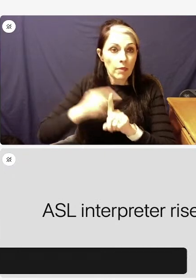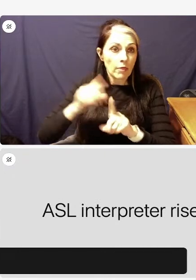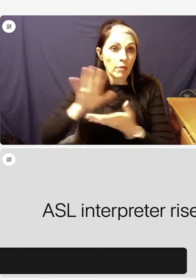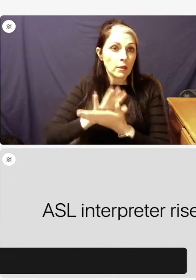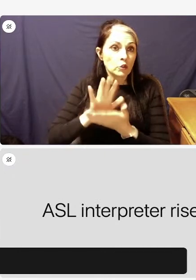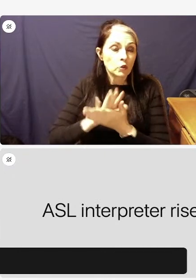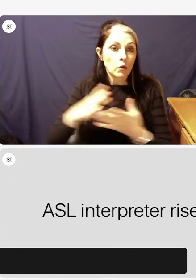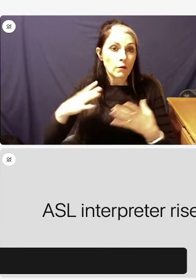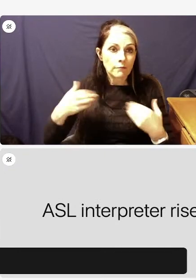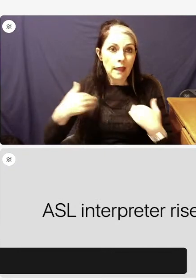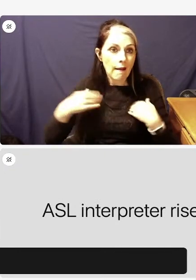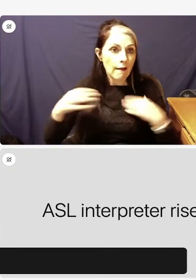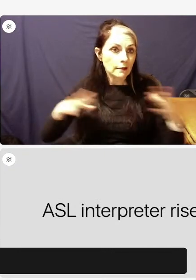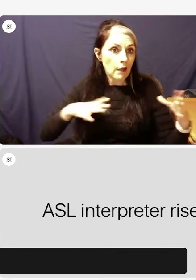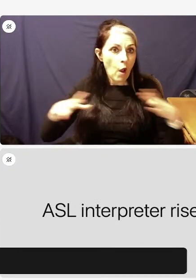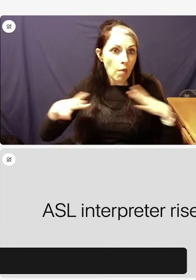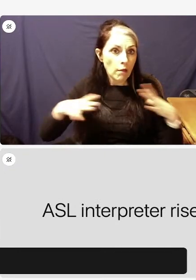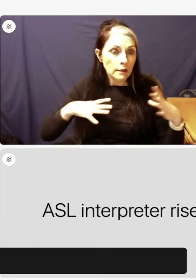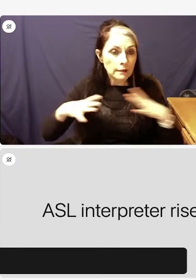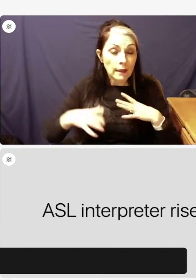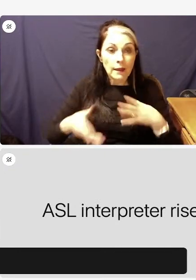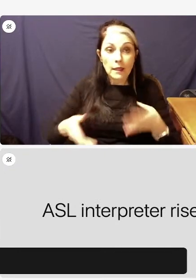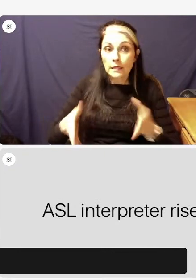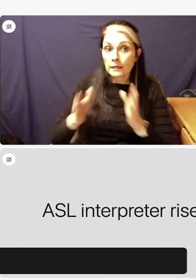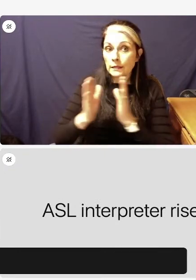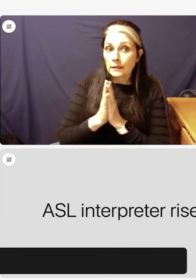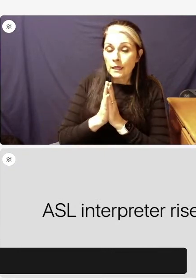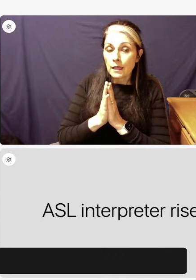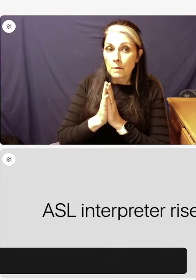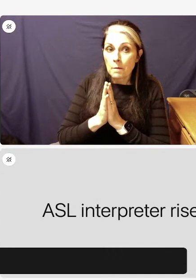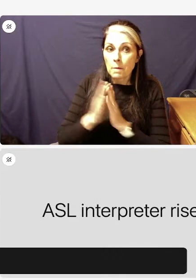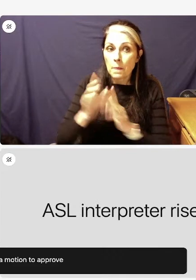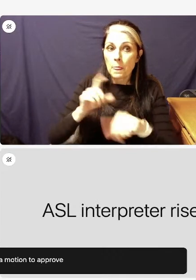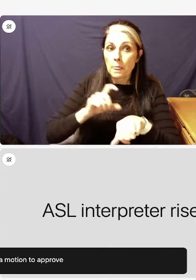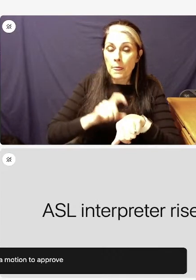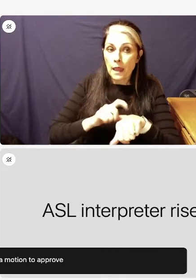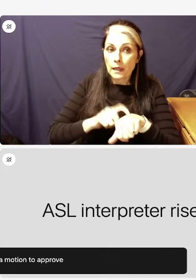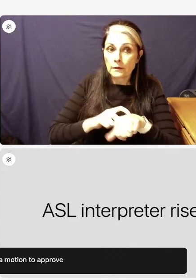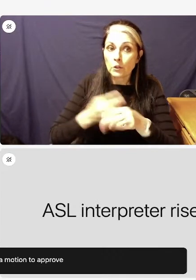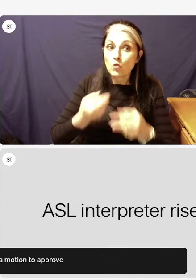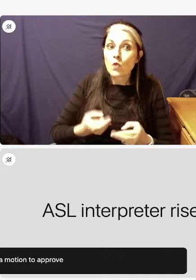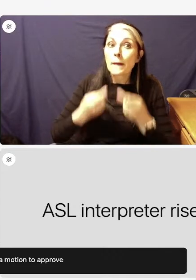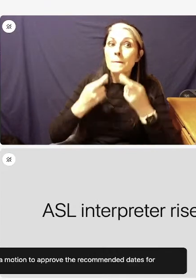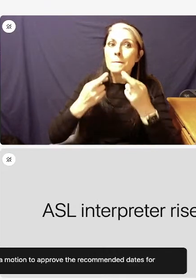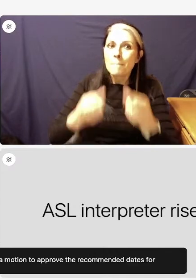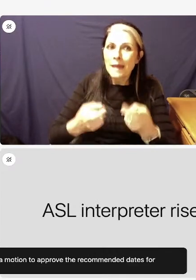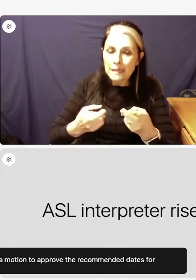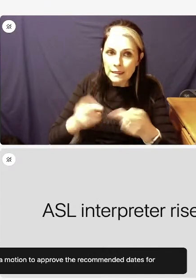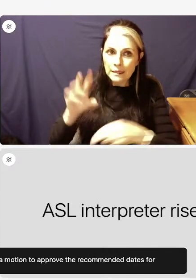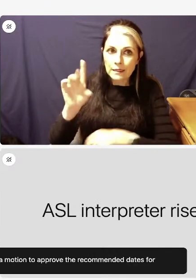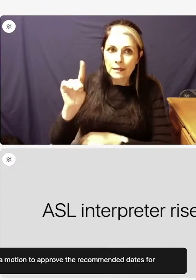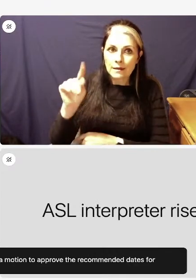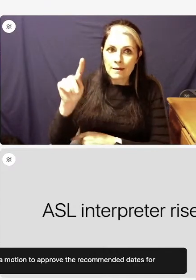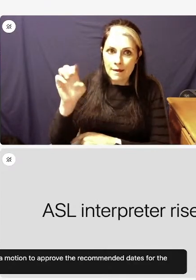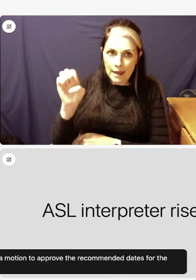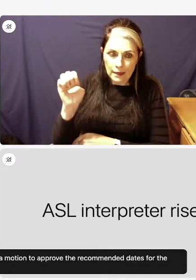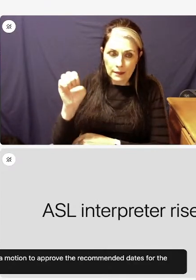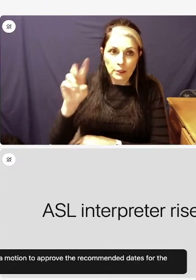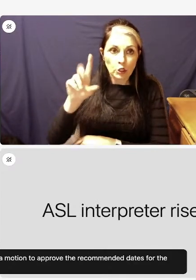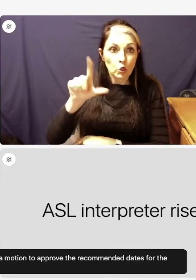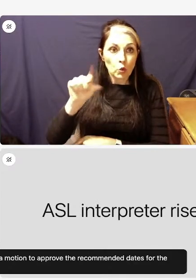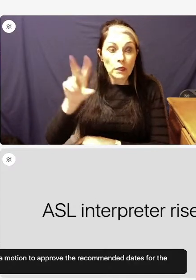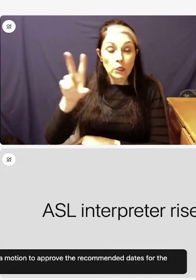so um at this time i'll ask if there is a motion to approve the recommended dates for the 22 calendar year